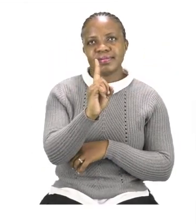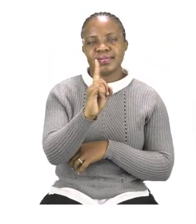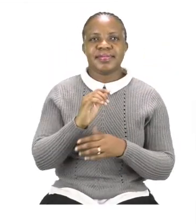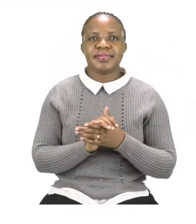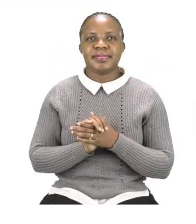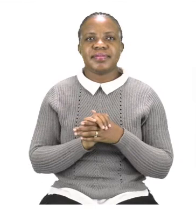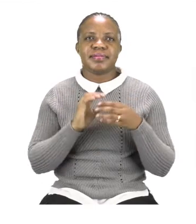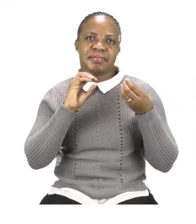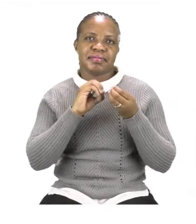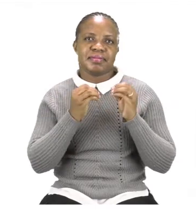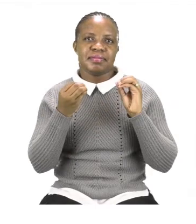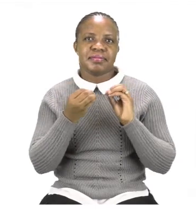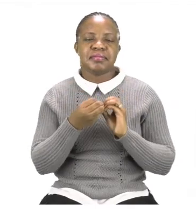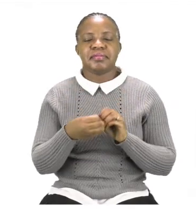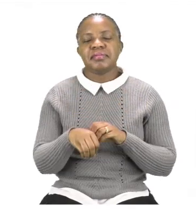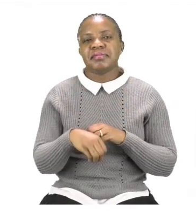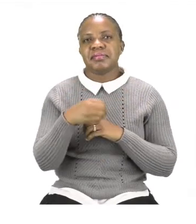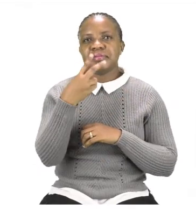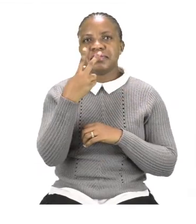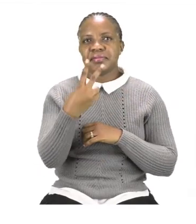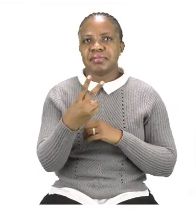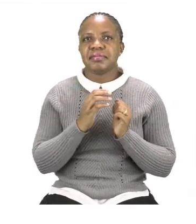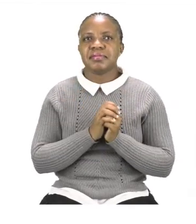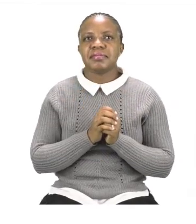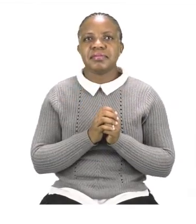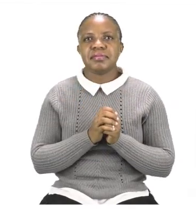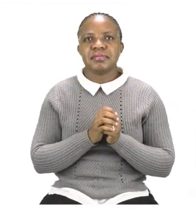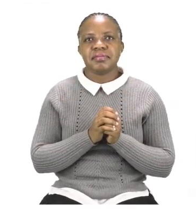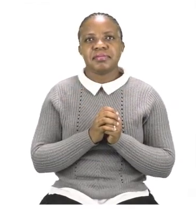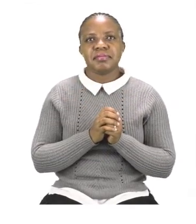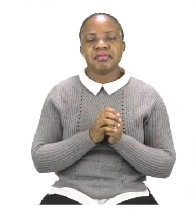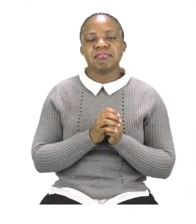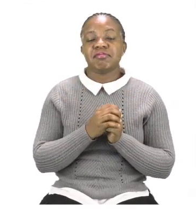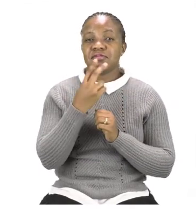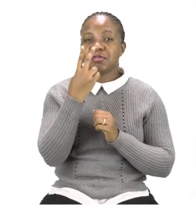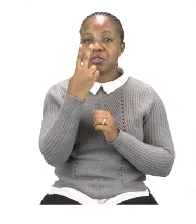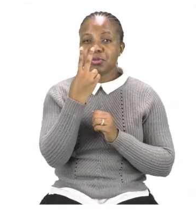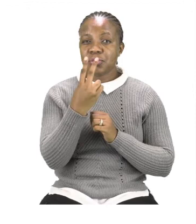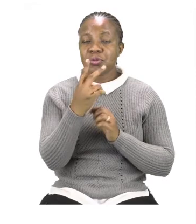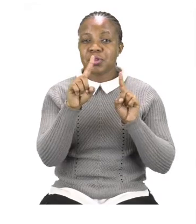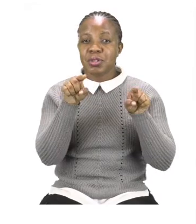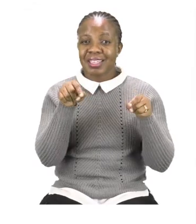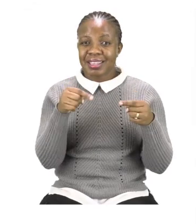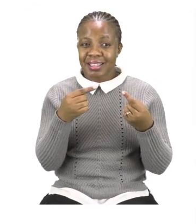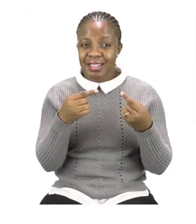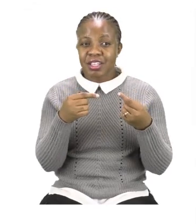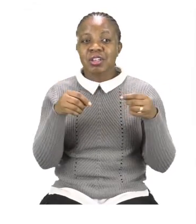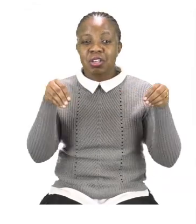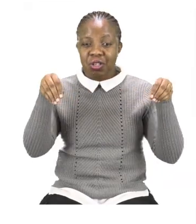Number 2 says, name 2 things in the poem that you can do